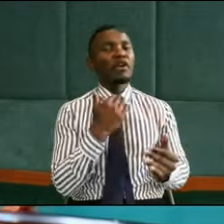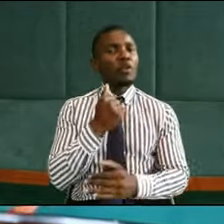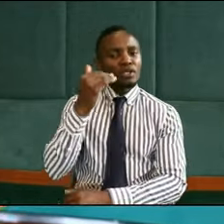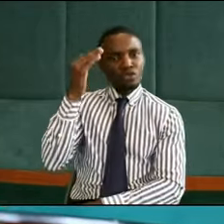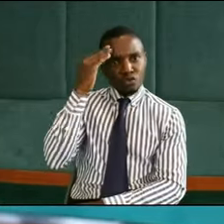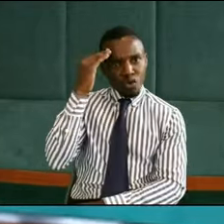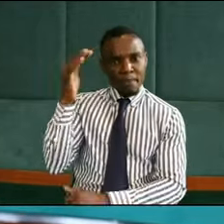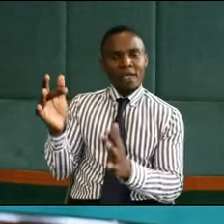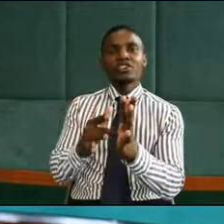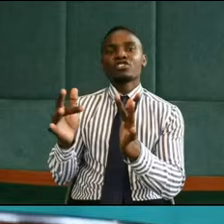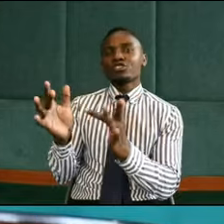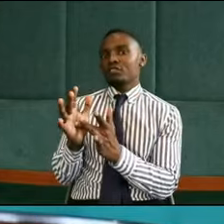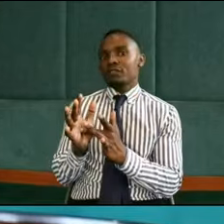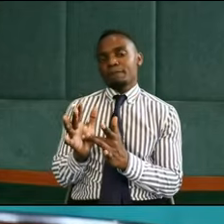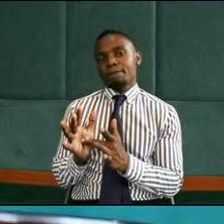Jesus.